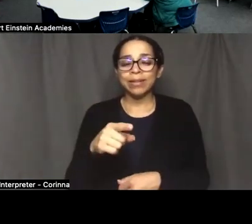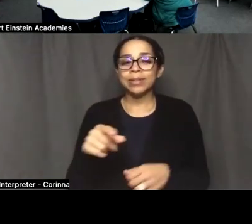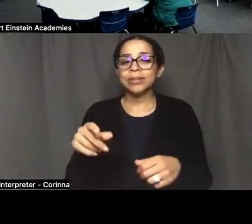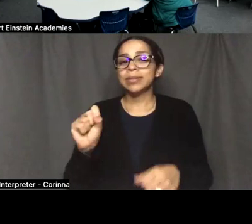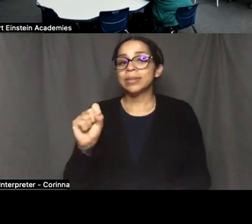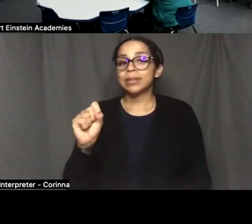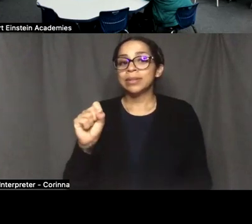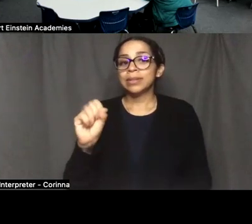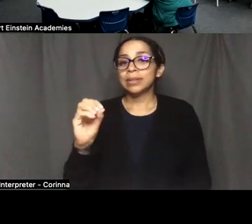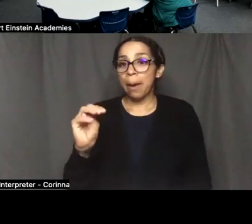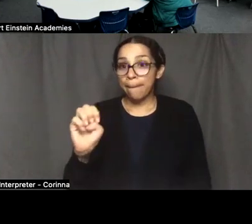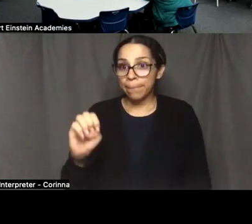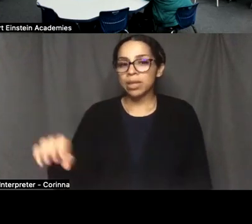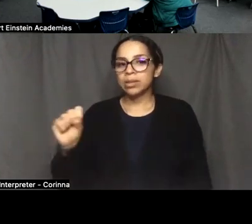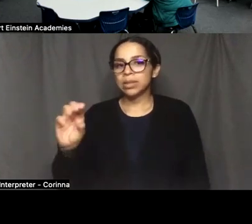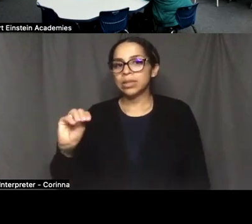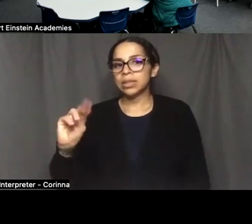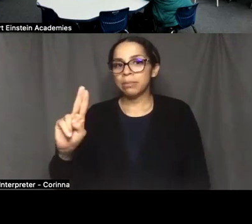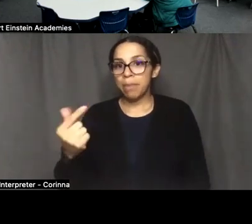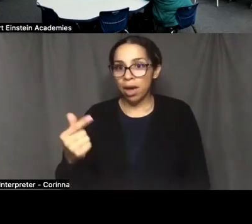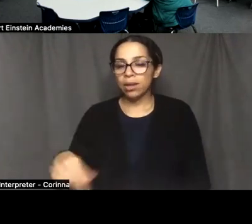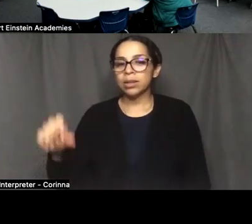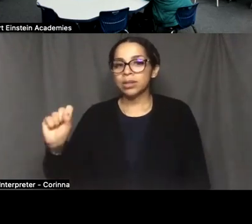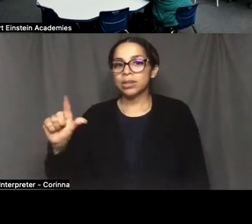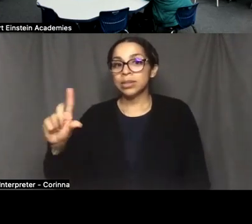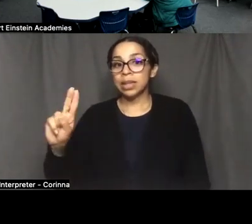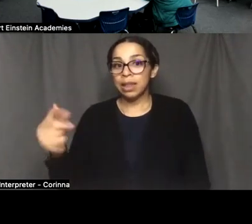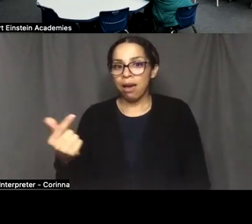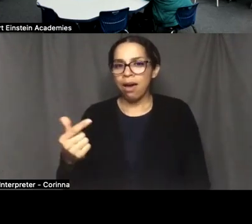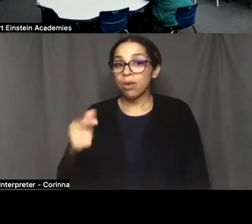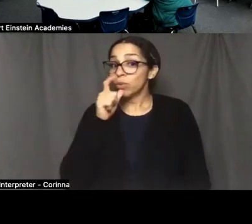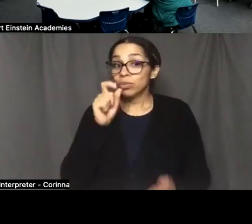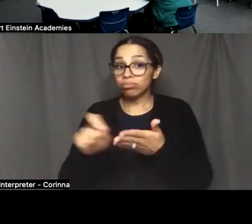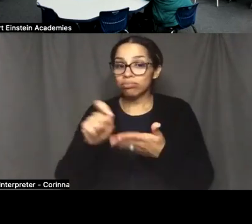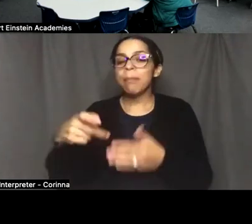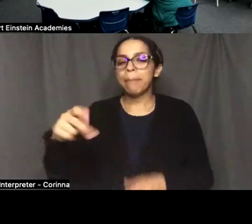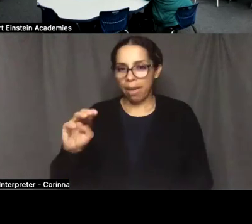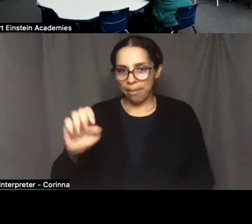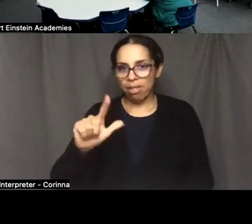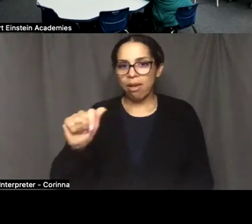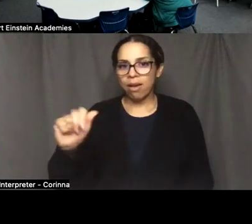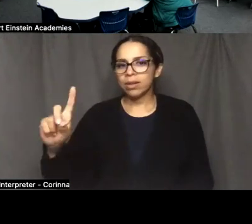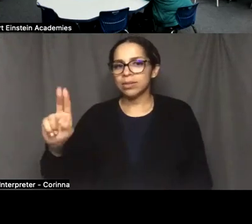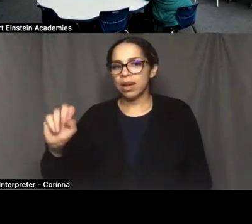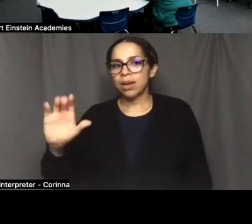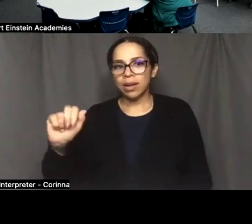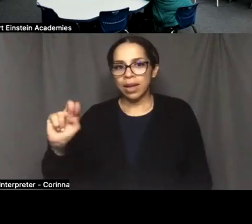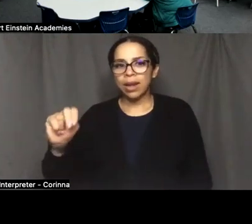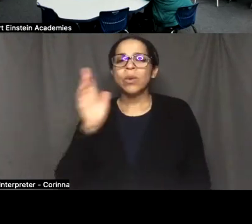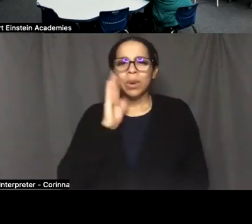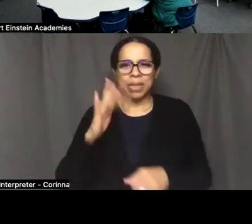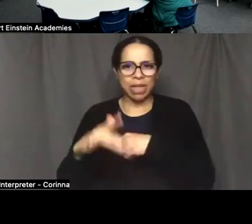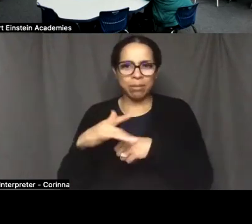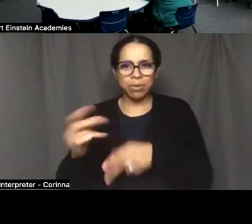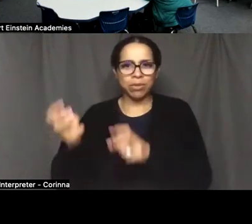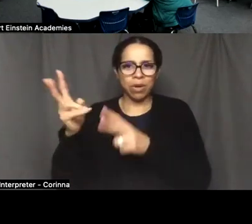Duncan. In this presentation will be available on our website. I don't know, maybe a week or so. I don't know how